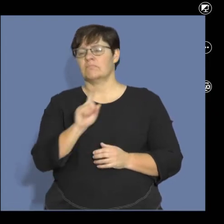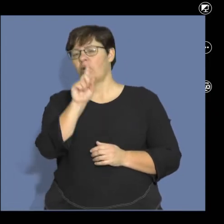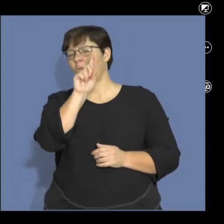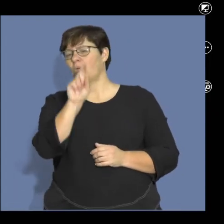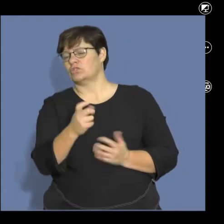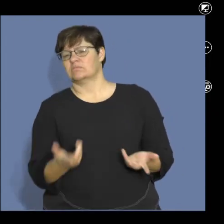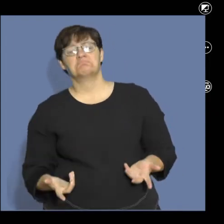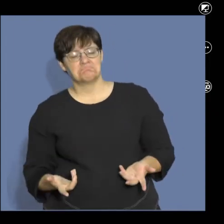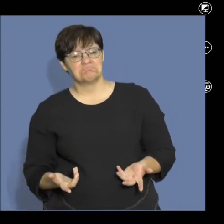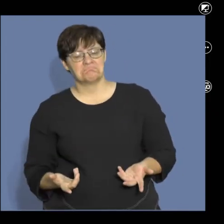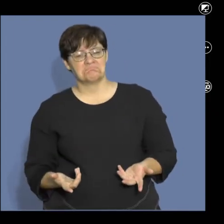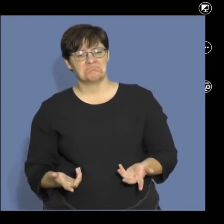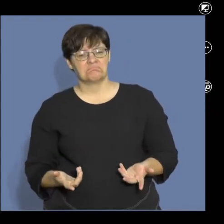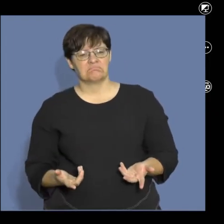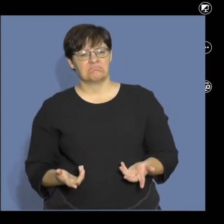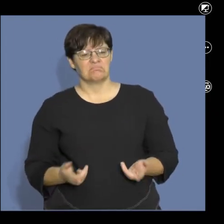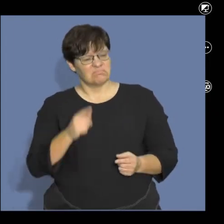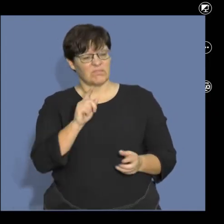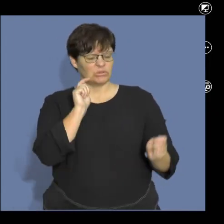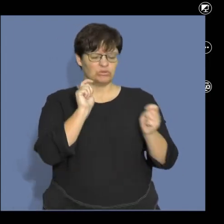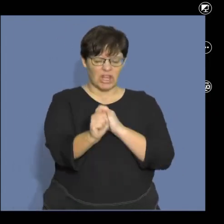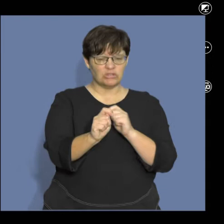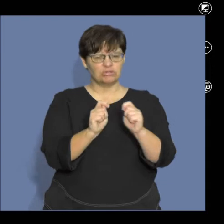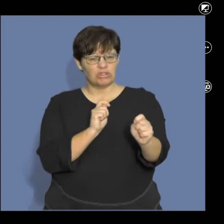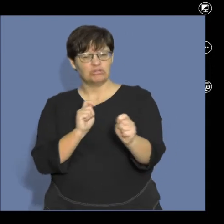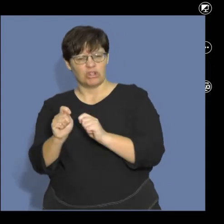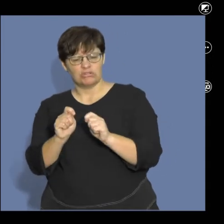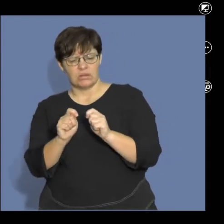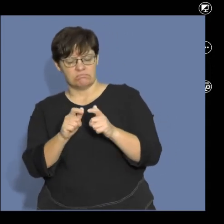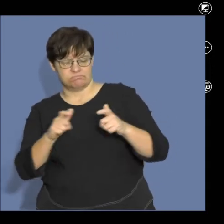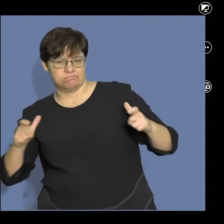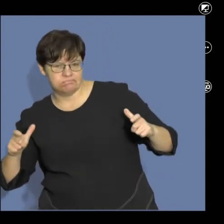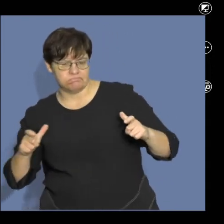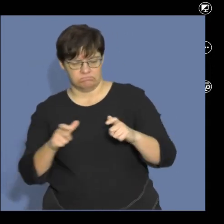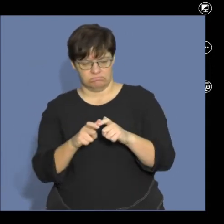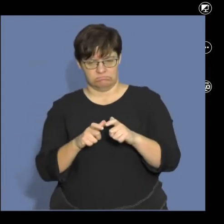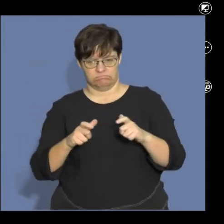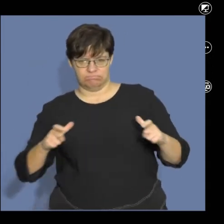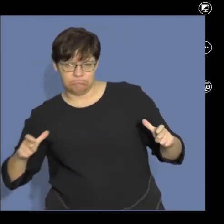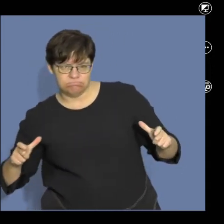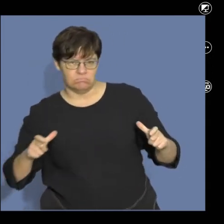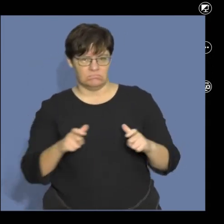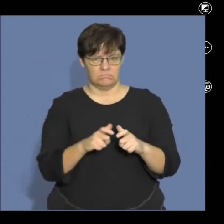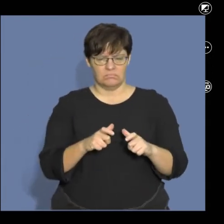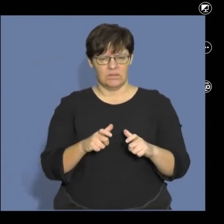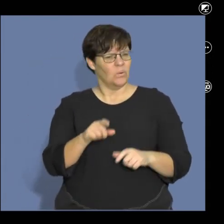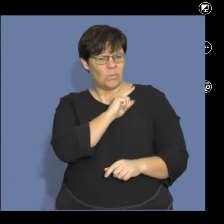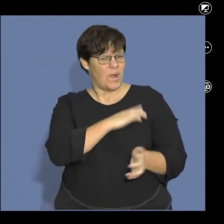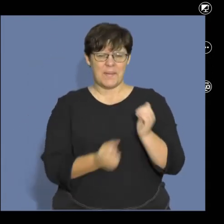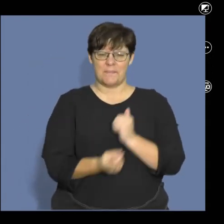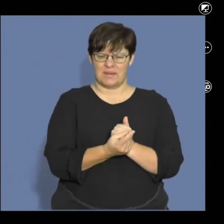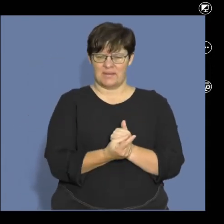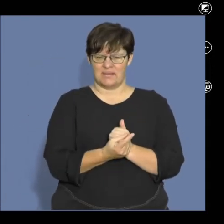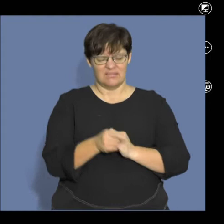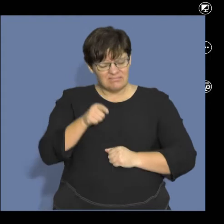Question though, how do they change in size? What causes a